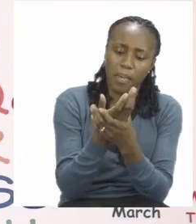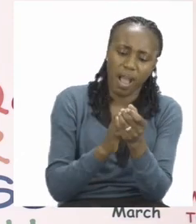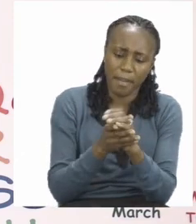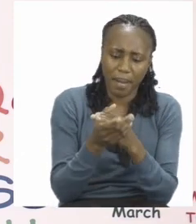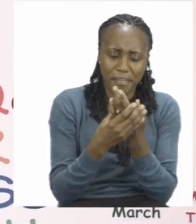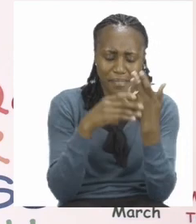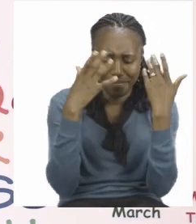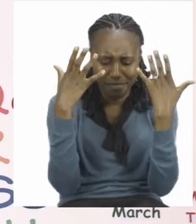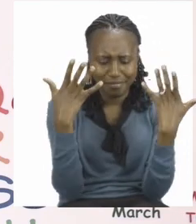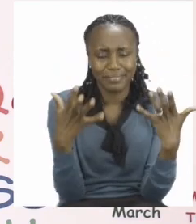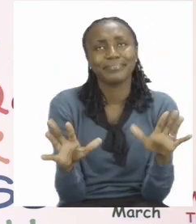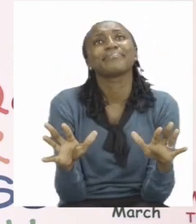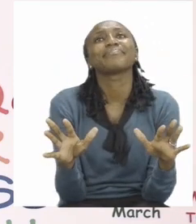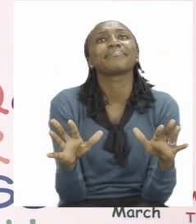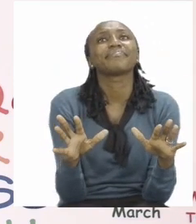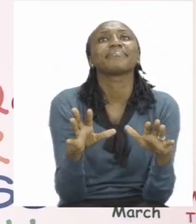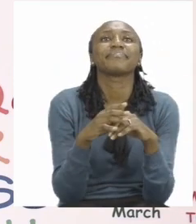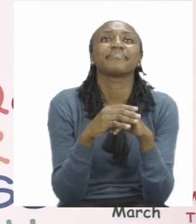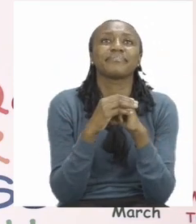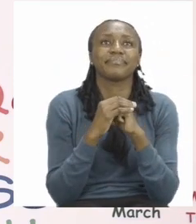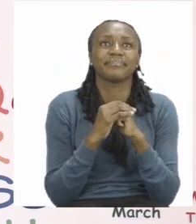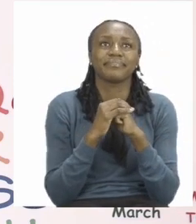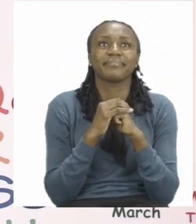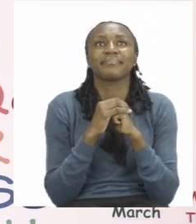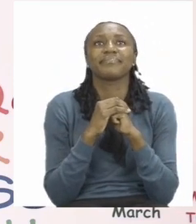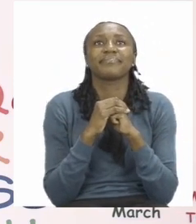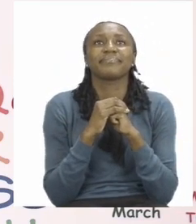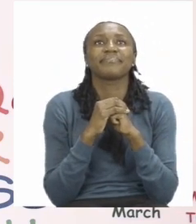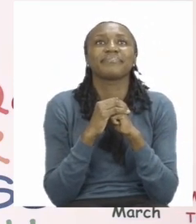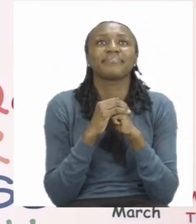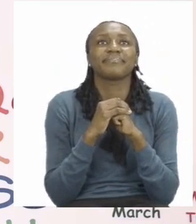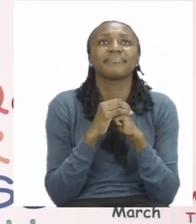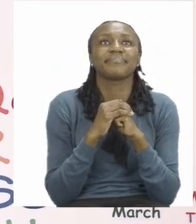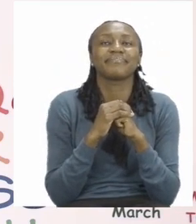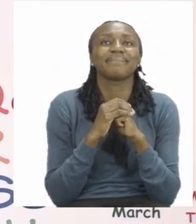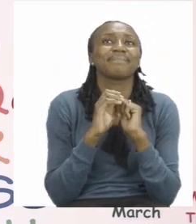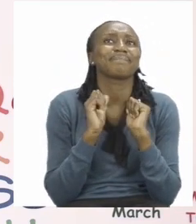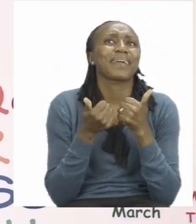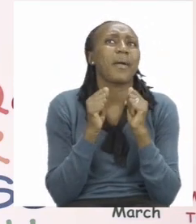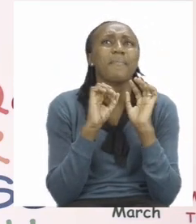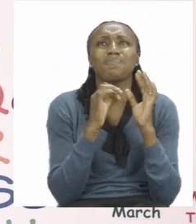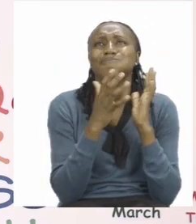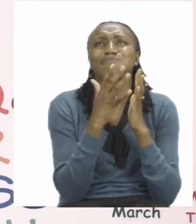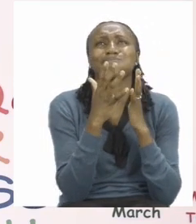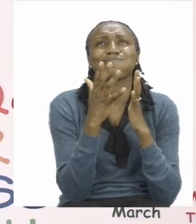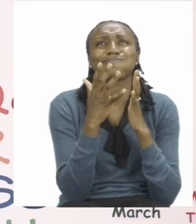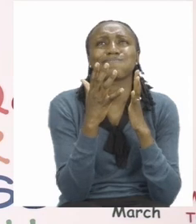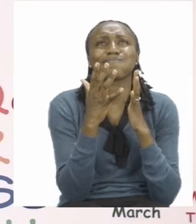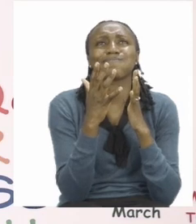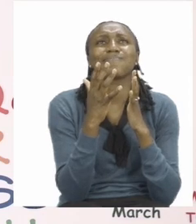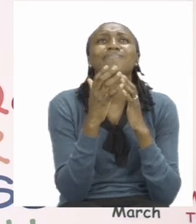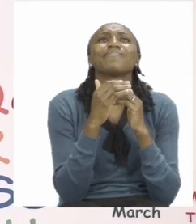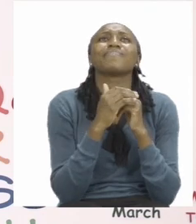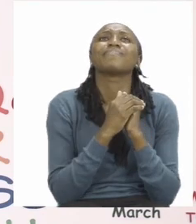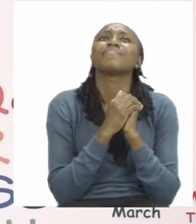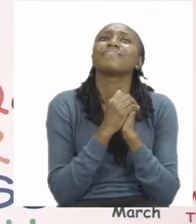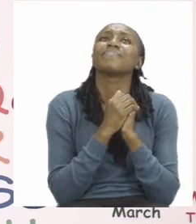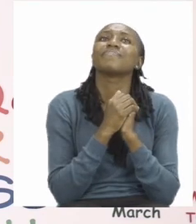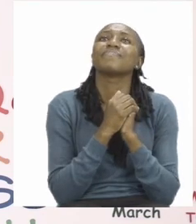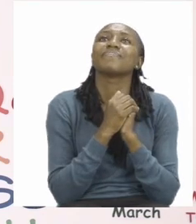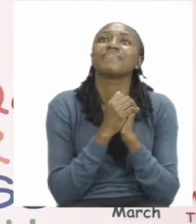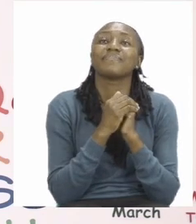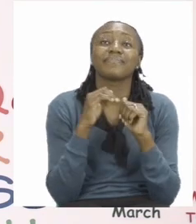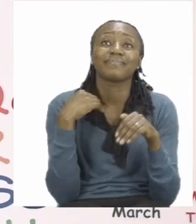else to rinse off the soap. Good job. Make sure that your hands are dry